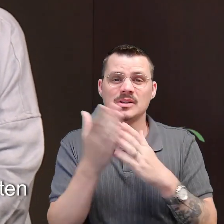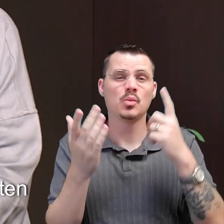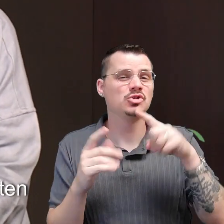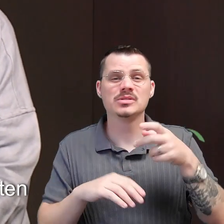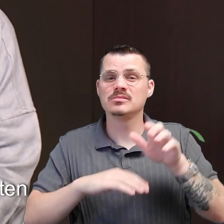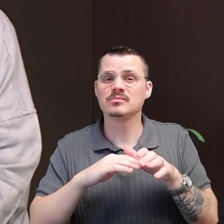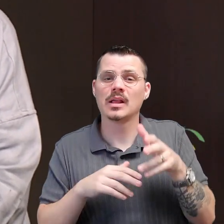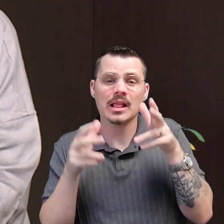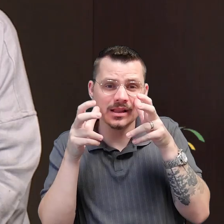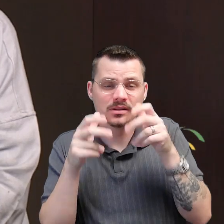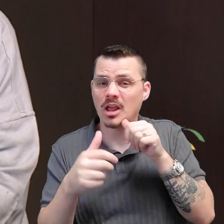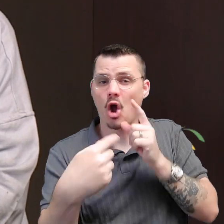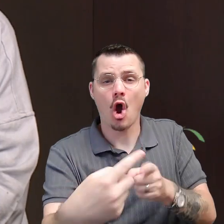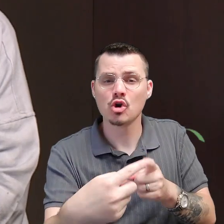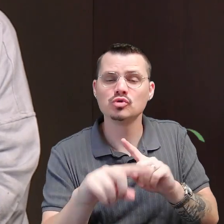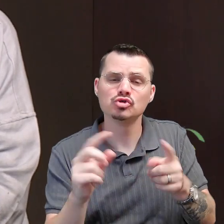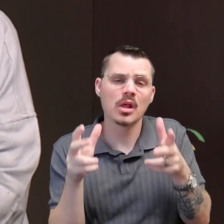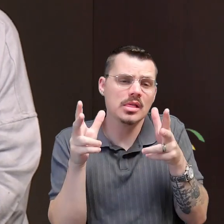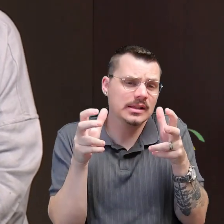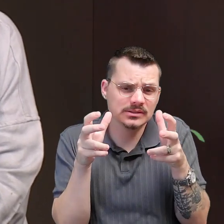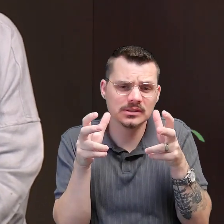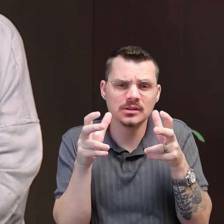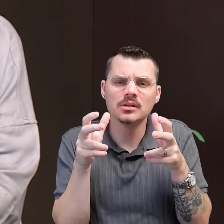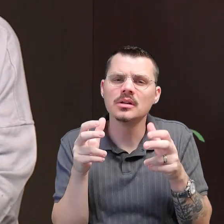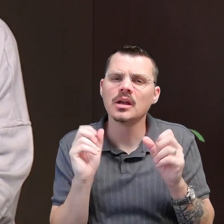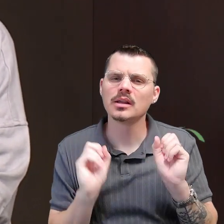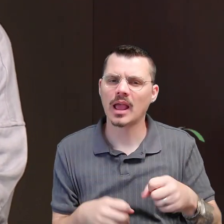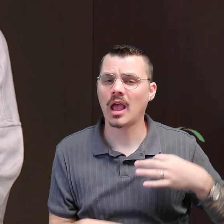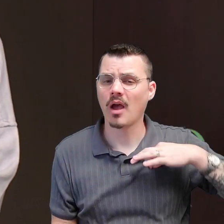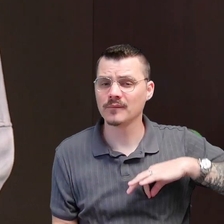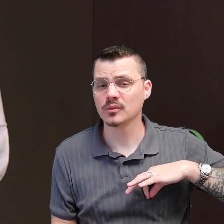having somebody listen without arguing can be helpful.